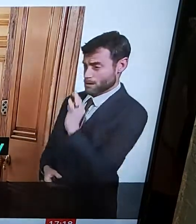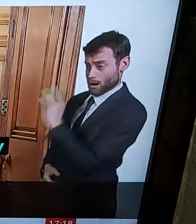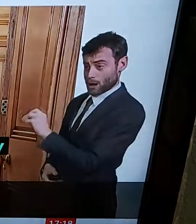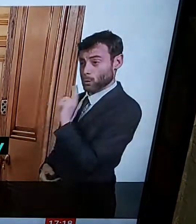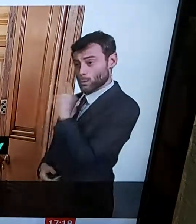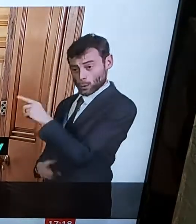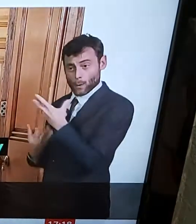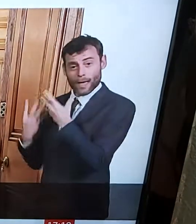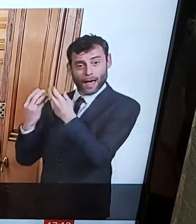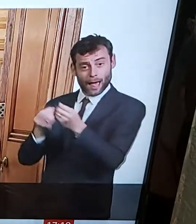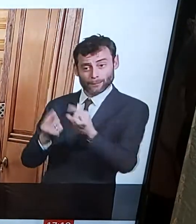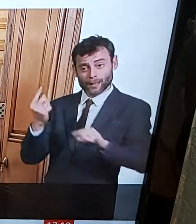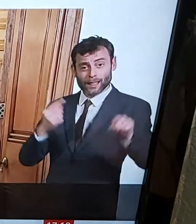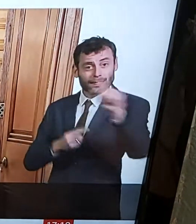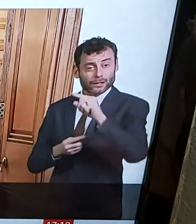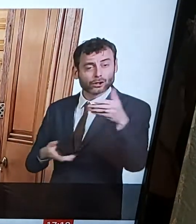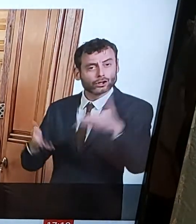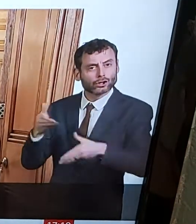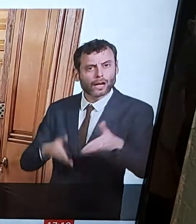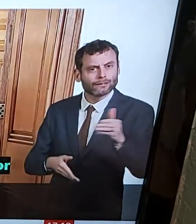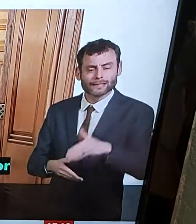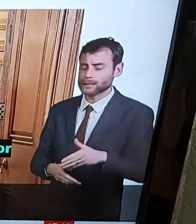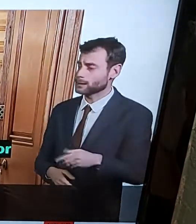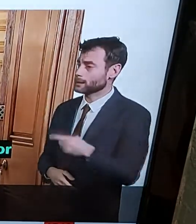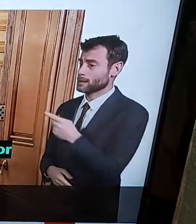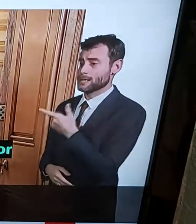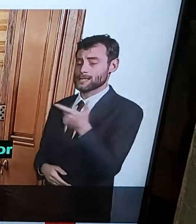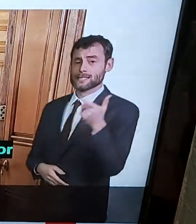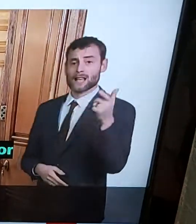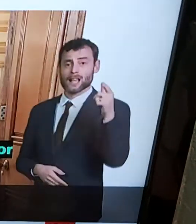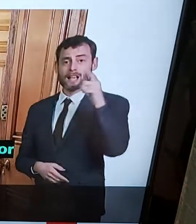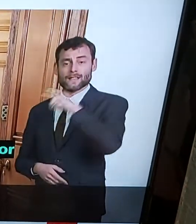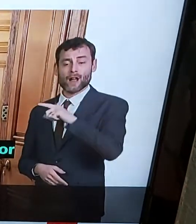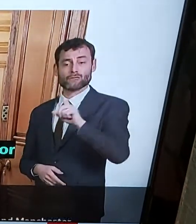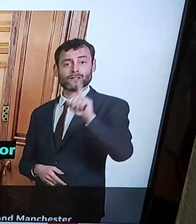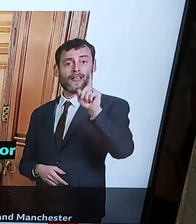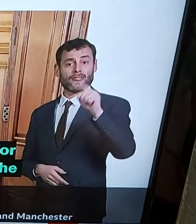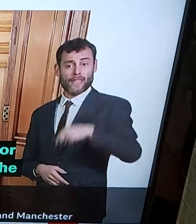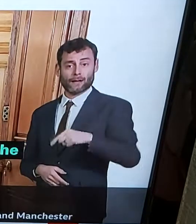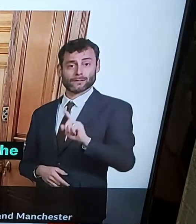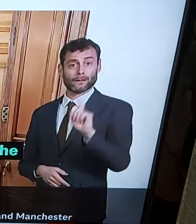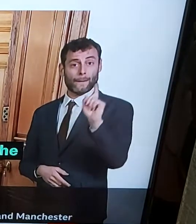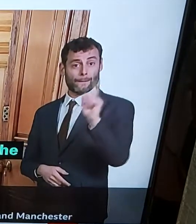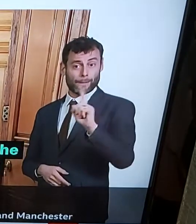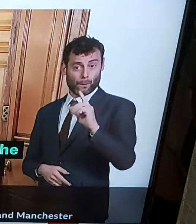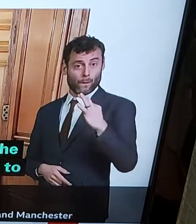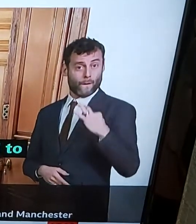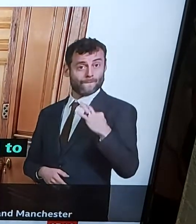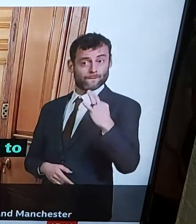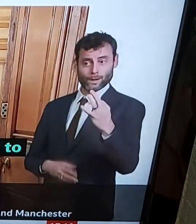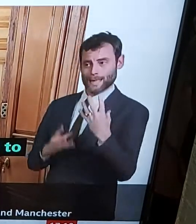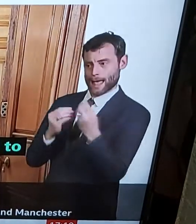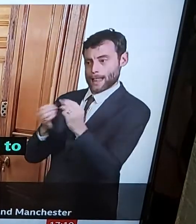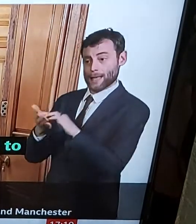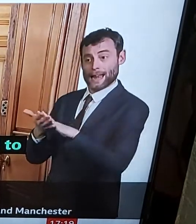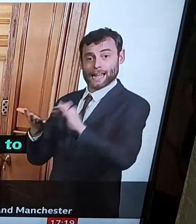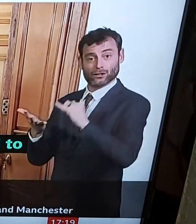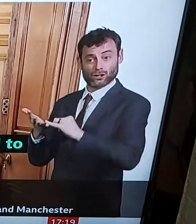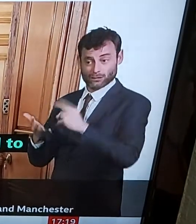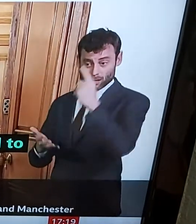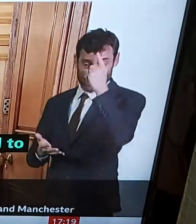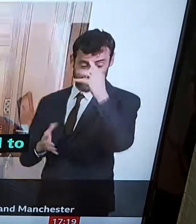charities? Are any of the 700,000 people who volunteered to help the NHS being committed to this effort? And Sir Simon Stevens, could I